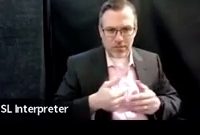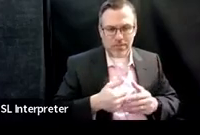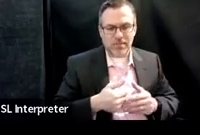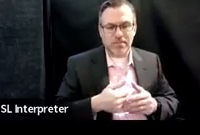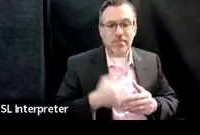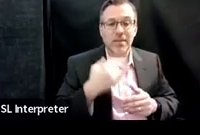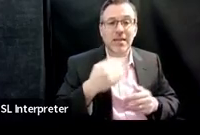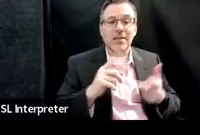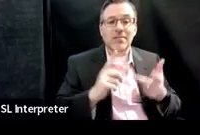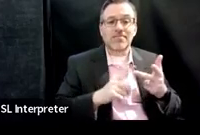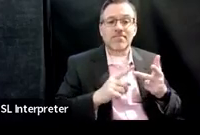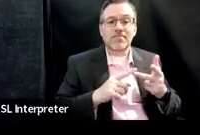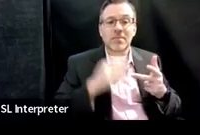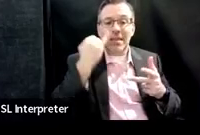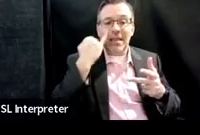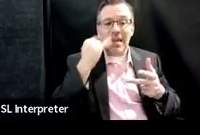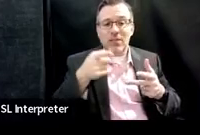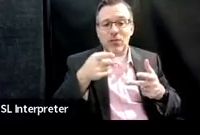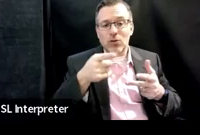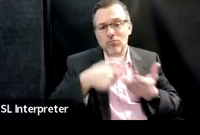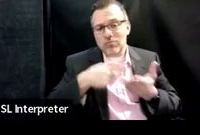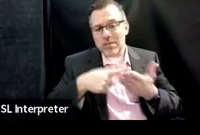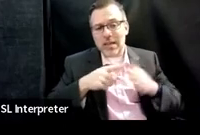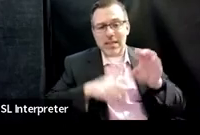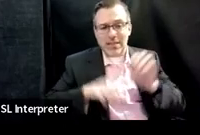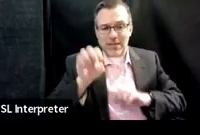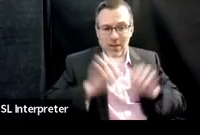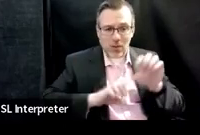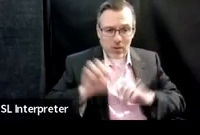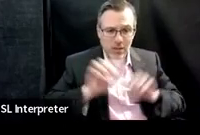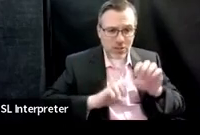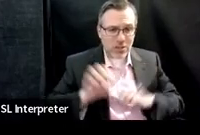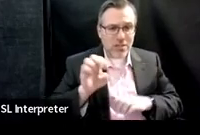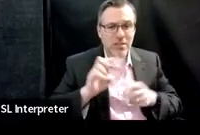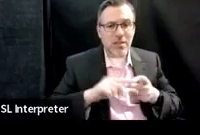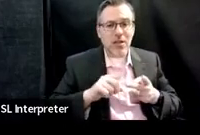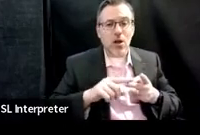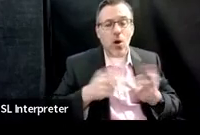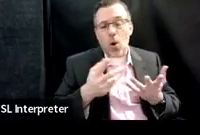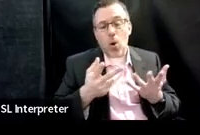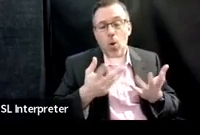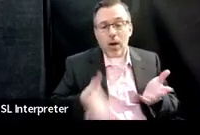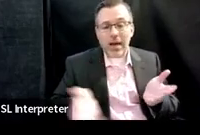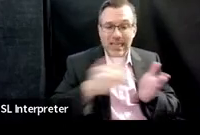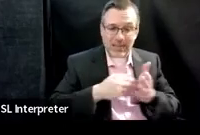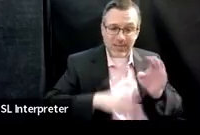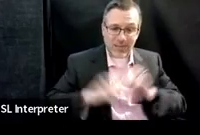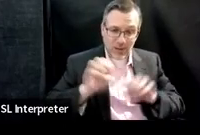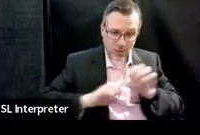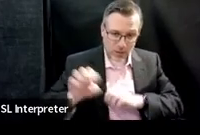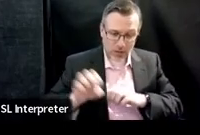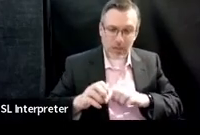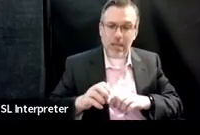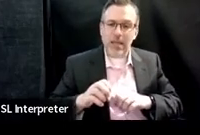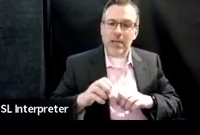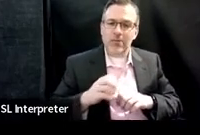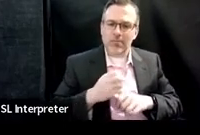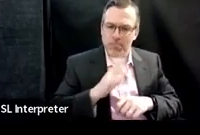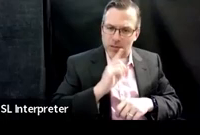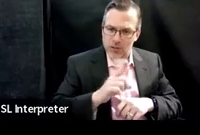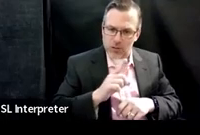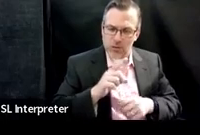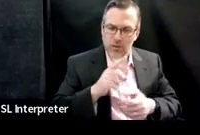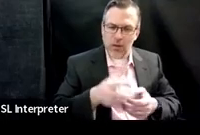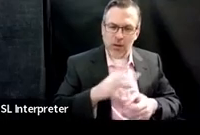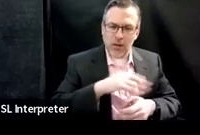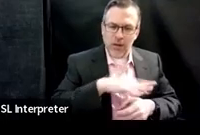over evaluations, either for an initial evaluation or a reevaluation, you want to make sure that you include the names and